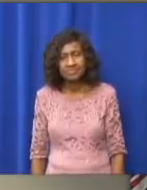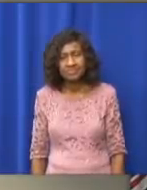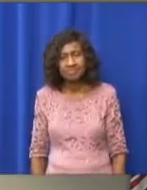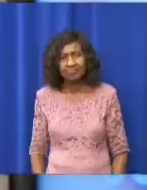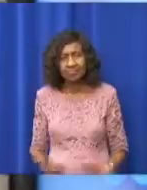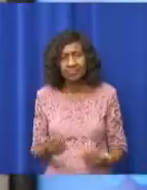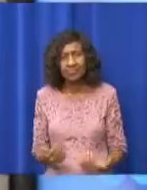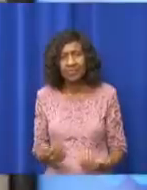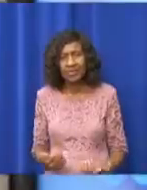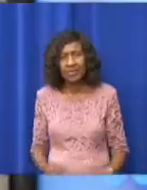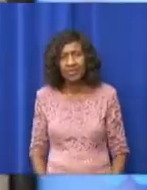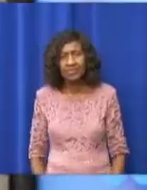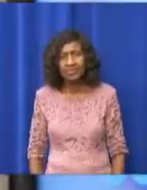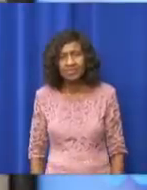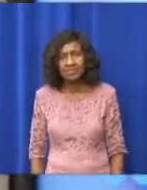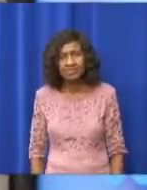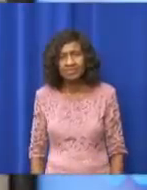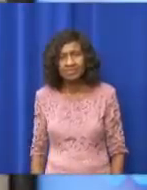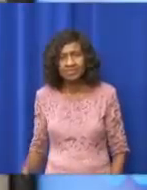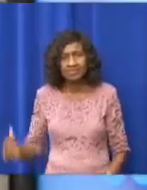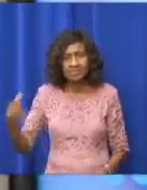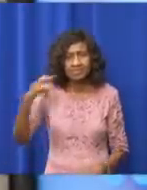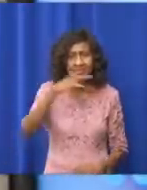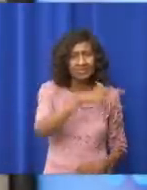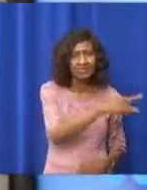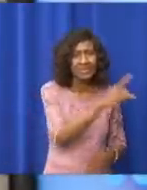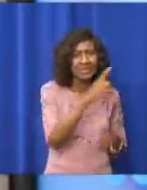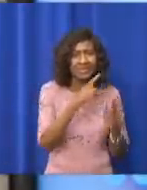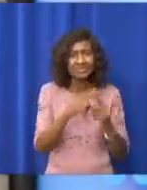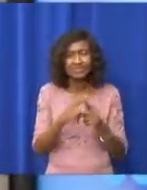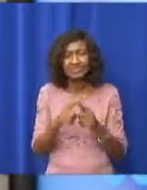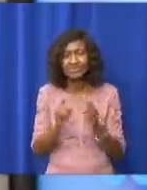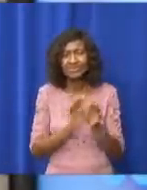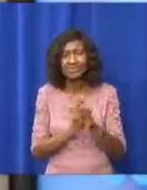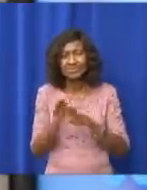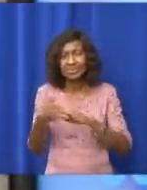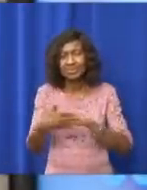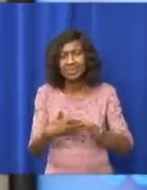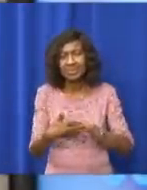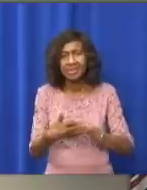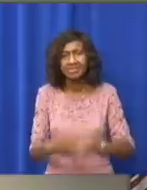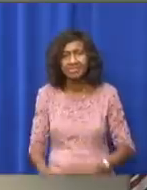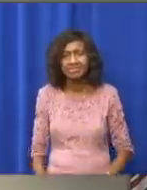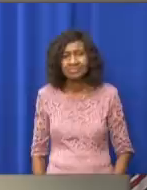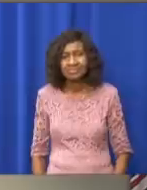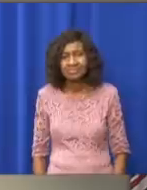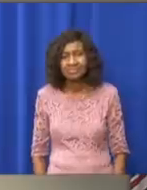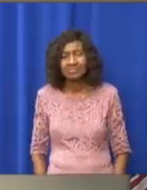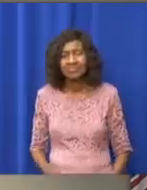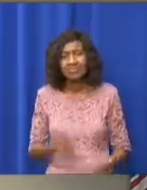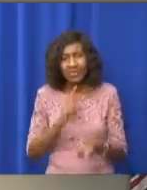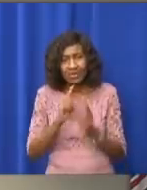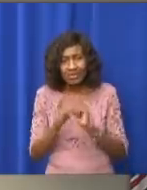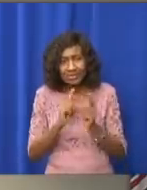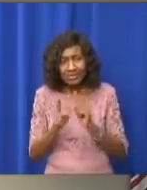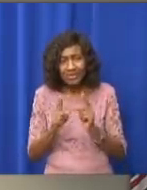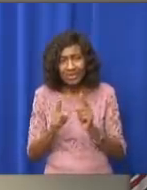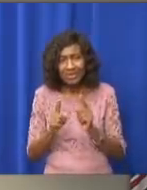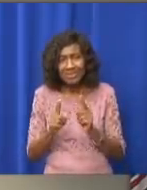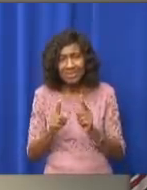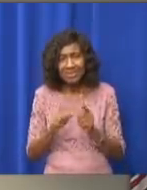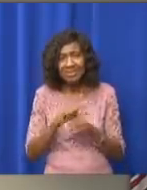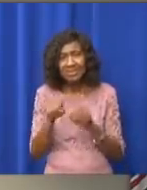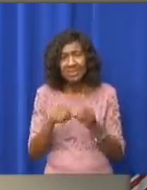Excellency, Yes. any updates on flights to Jamaica? Any updates and discussions there? There are discussions going on, but I have no